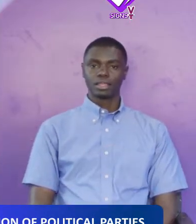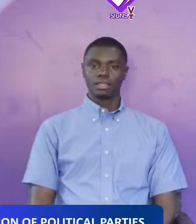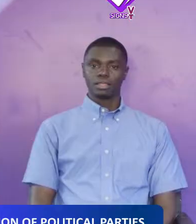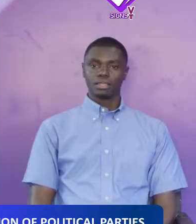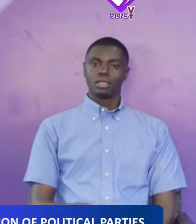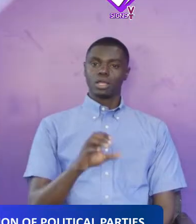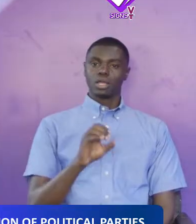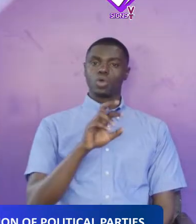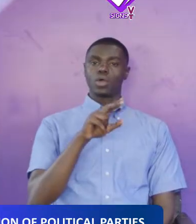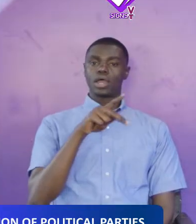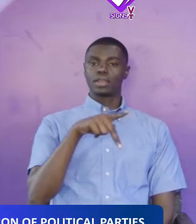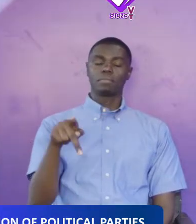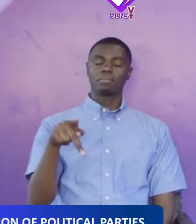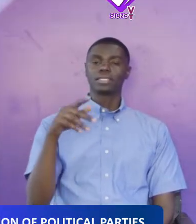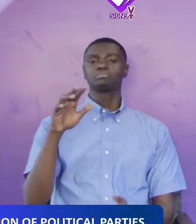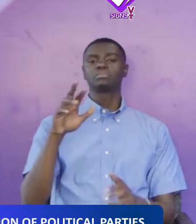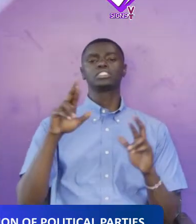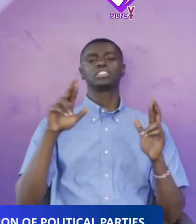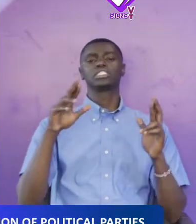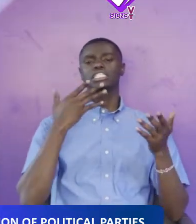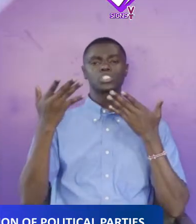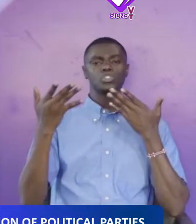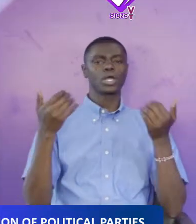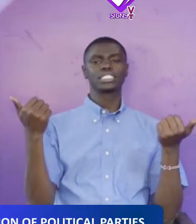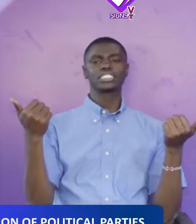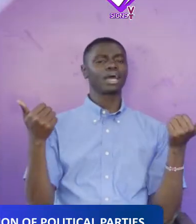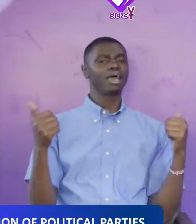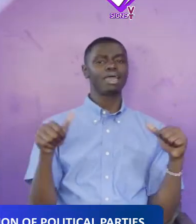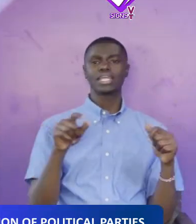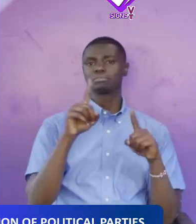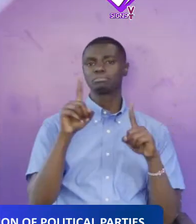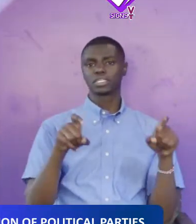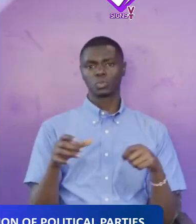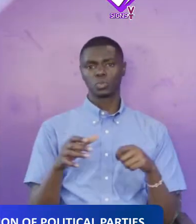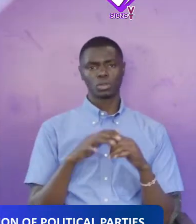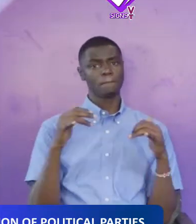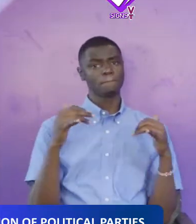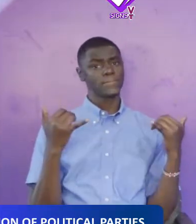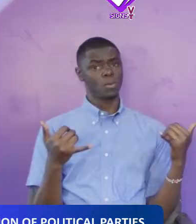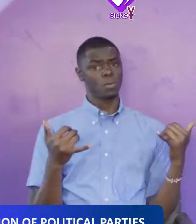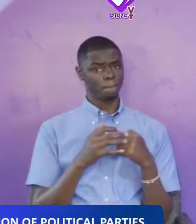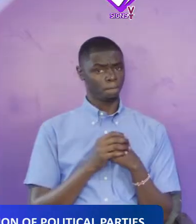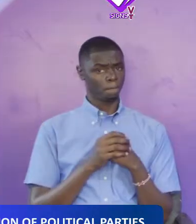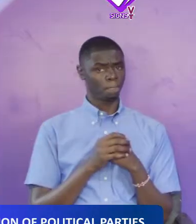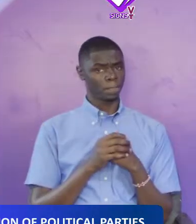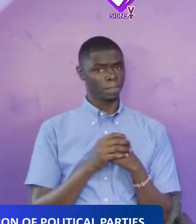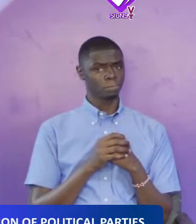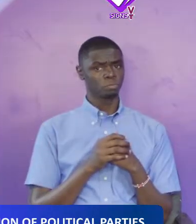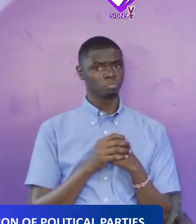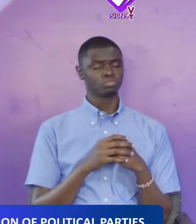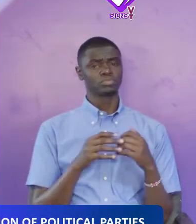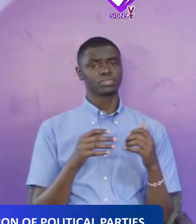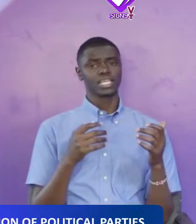ORPP is always prepared to answer Any questions? all that come questions. up? Yes. Yeah. Now, I